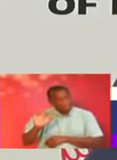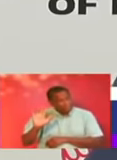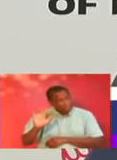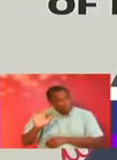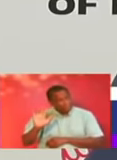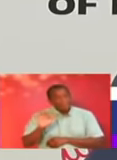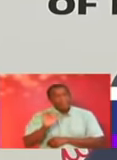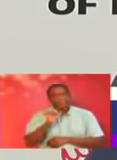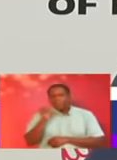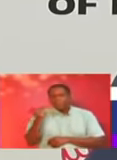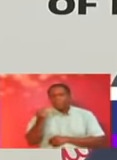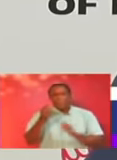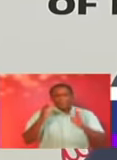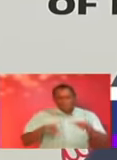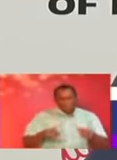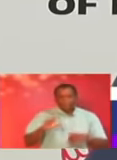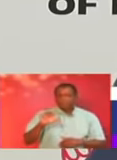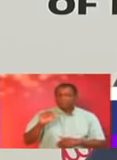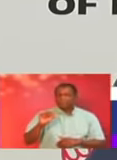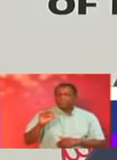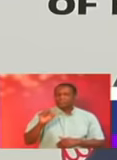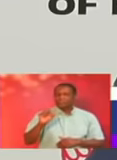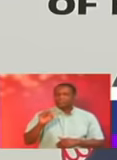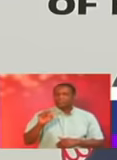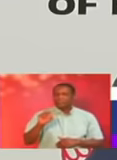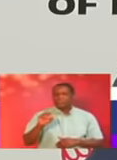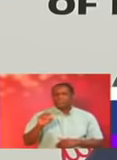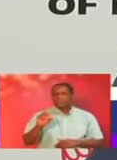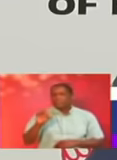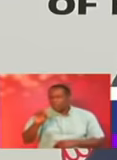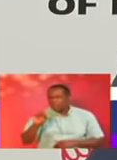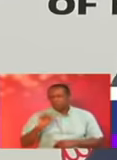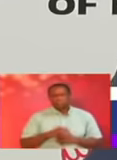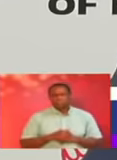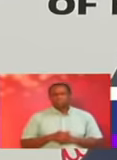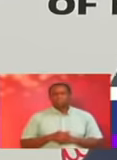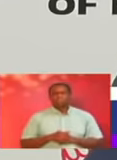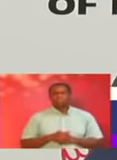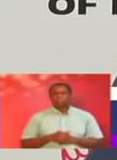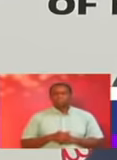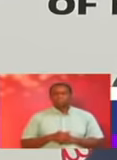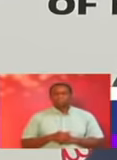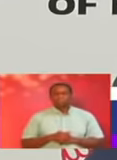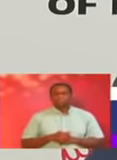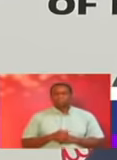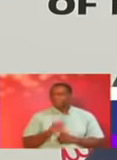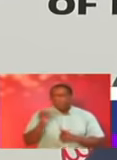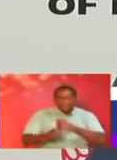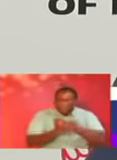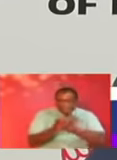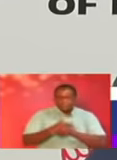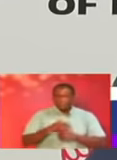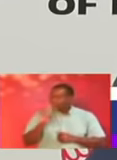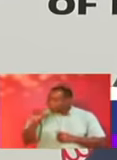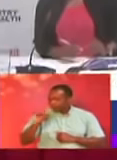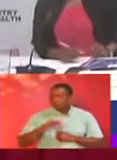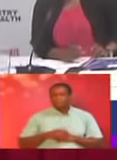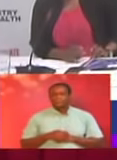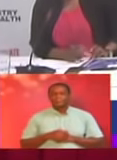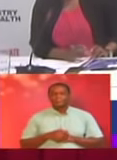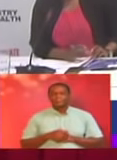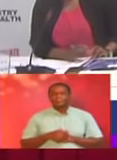beaches, retail stores. Okay, so I hope that clarifies it, and thanks for the opportunity to say it again. Thank you very much.